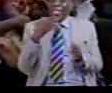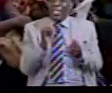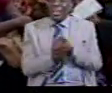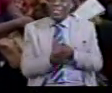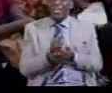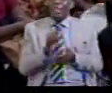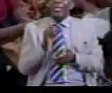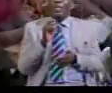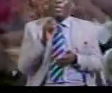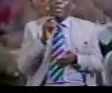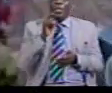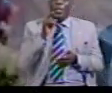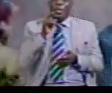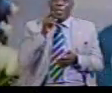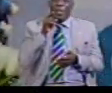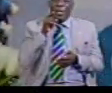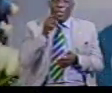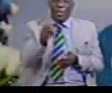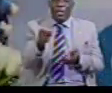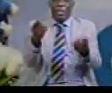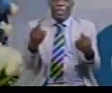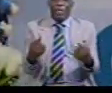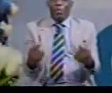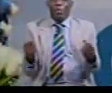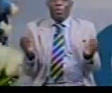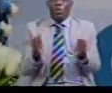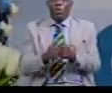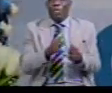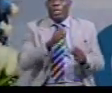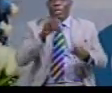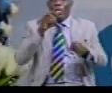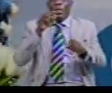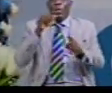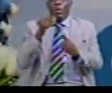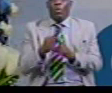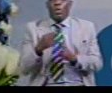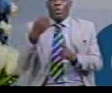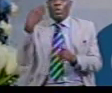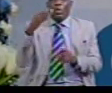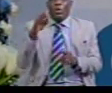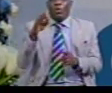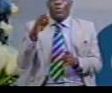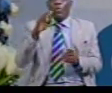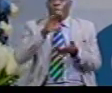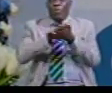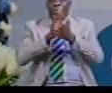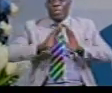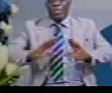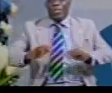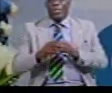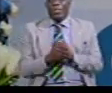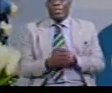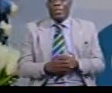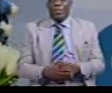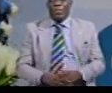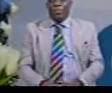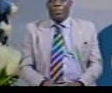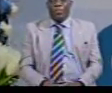peace. Les journalistes sont en train de dire un peu partout qu'il est venu avec le message de la paix.